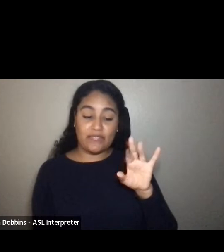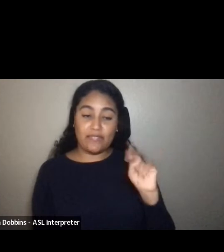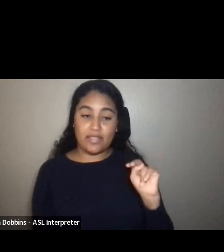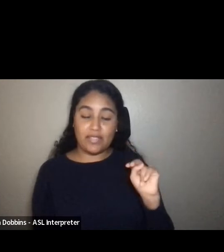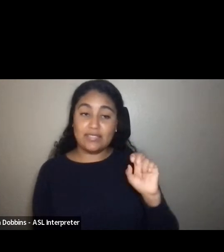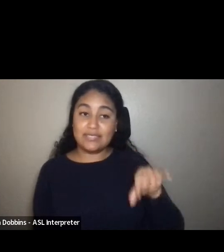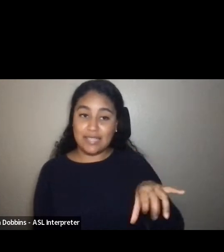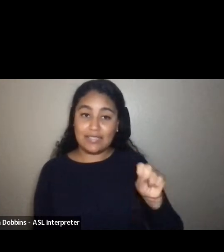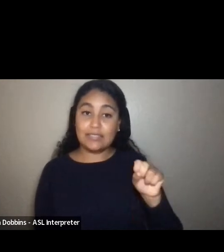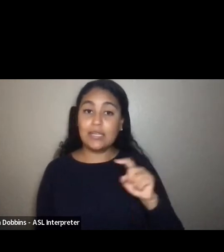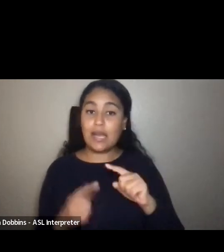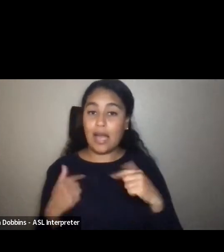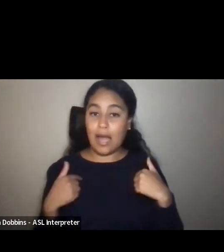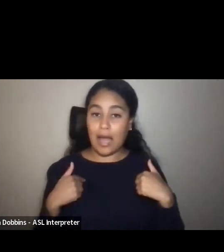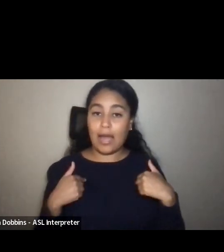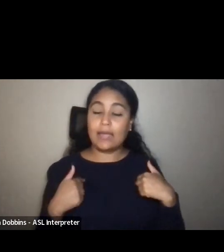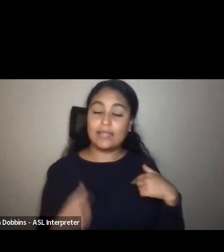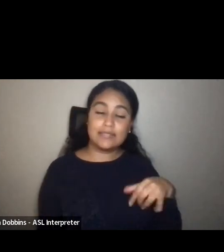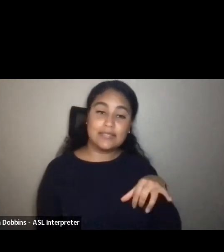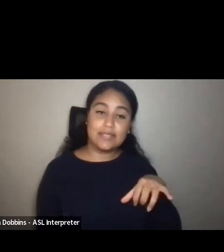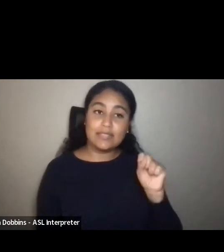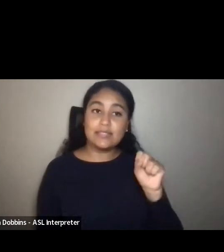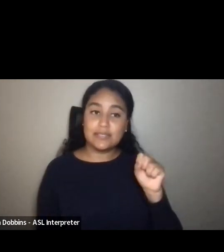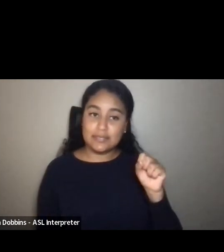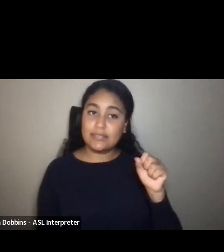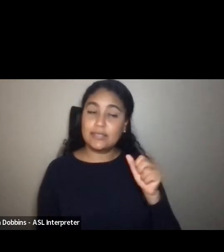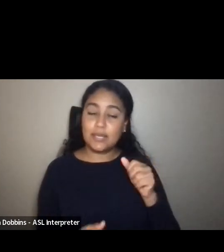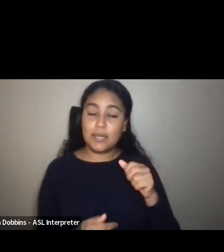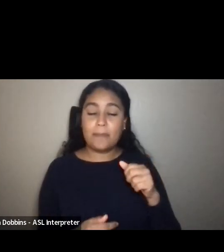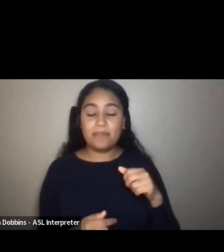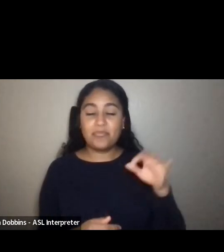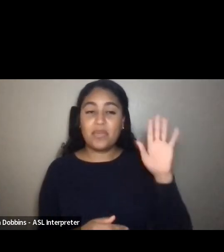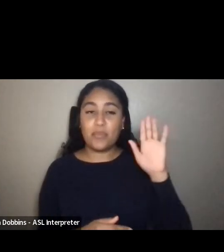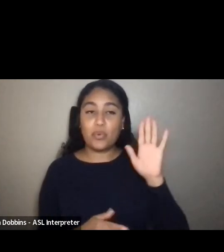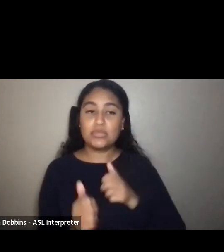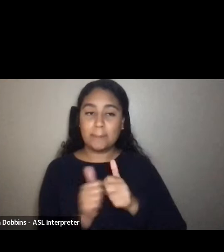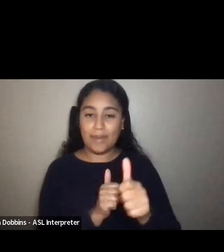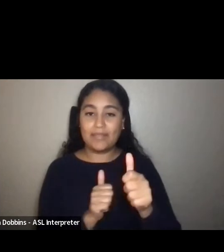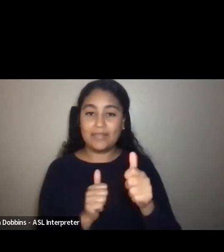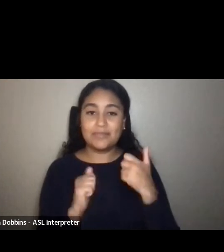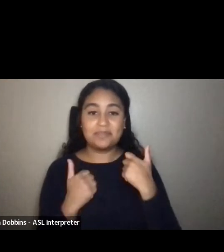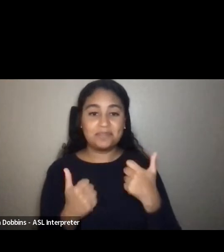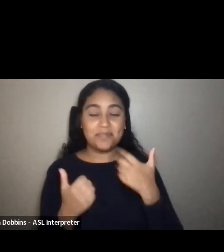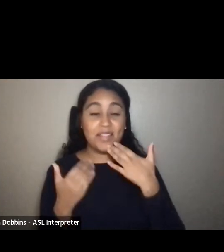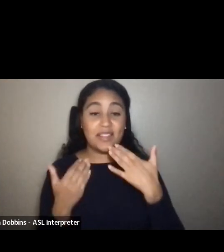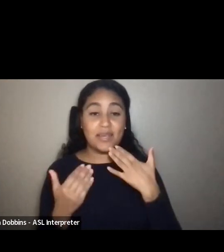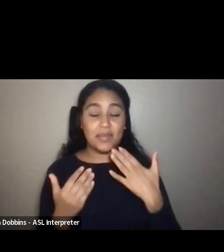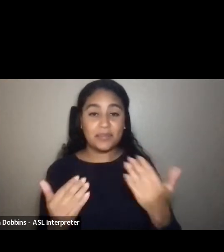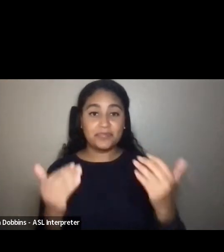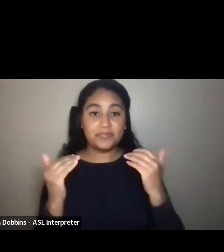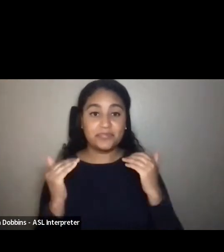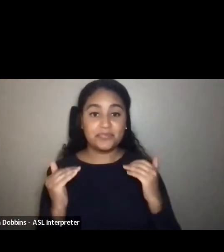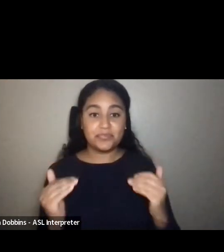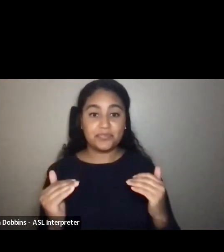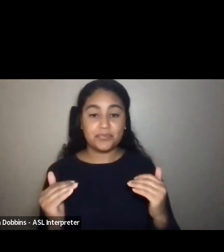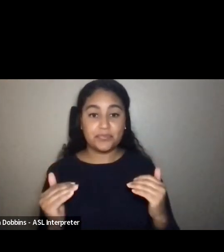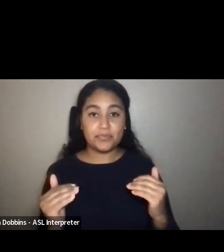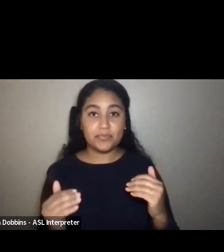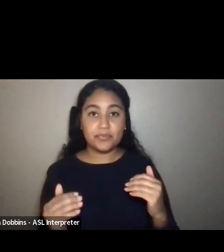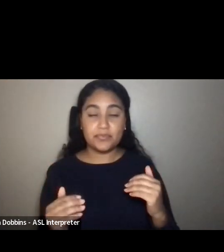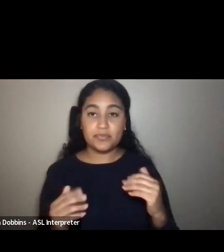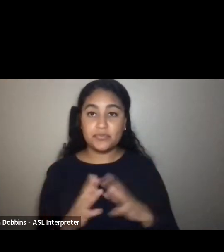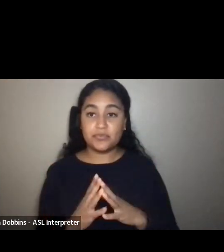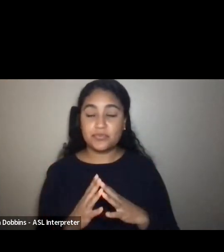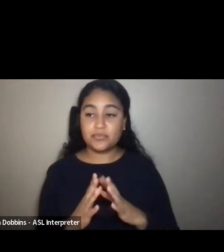I vote aye. So motion passes. Thank you. Okay. Let's see, moving